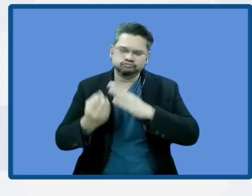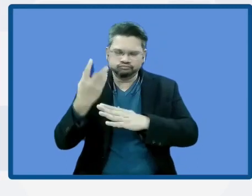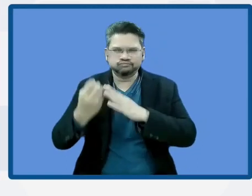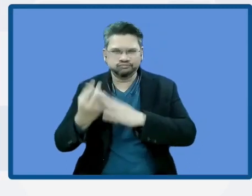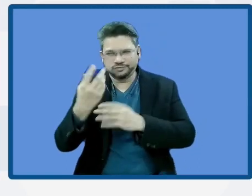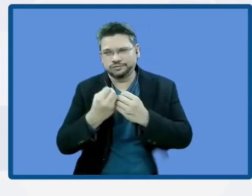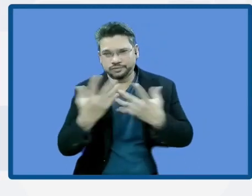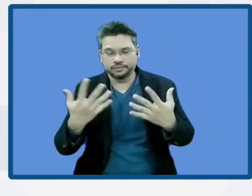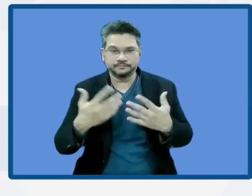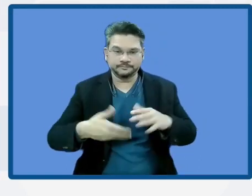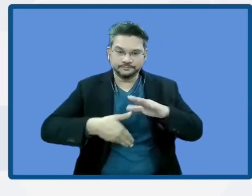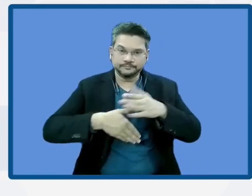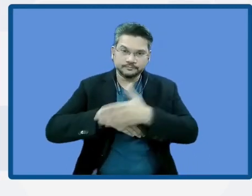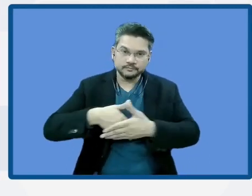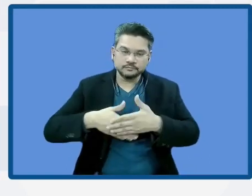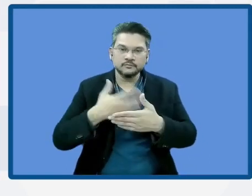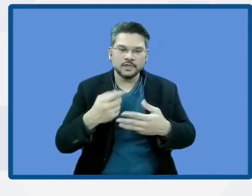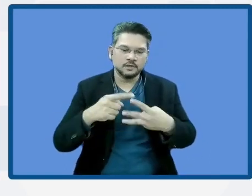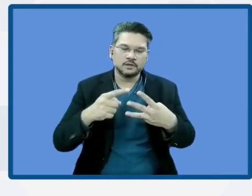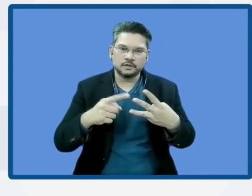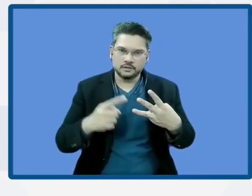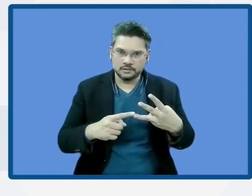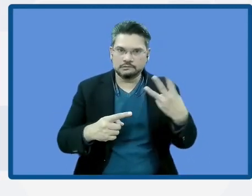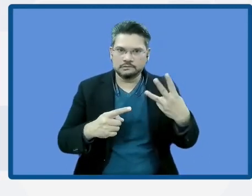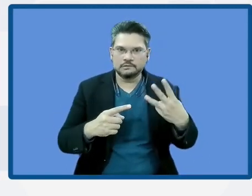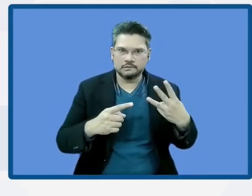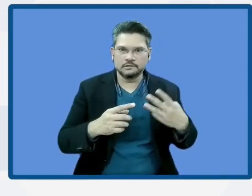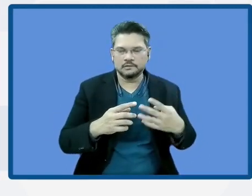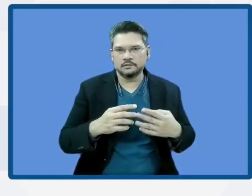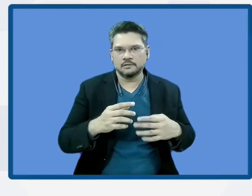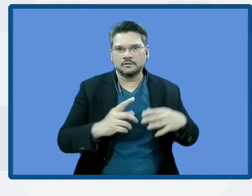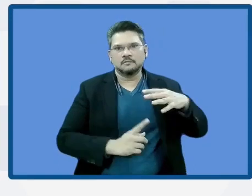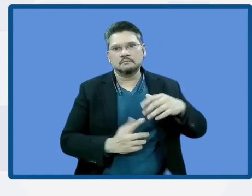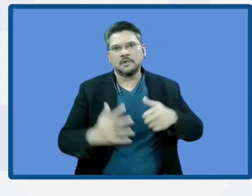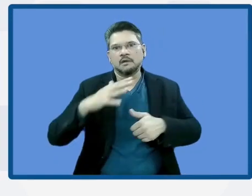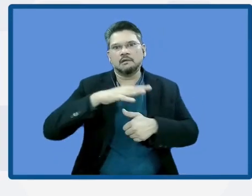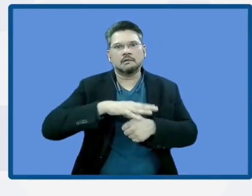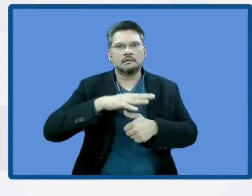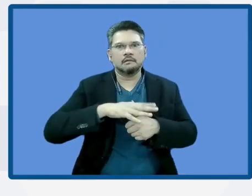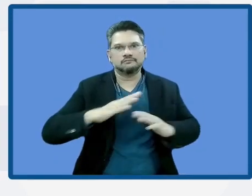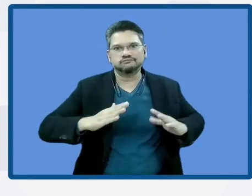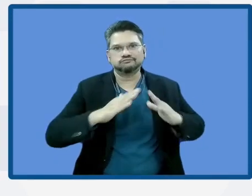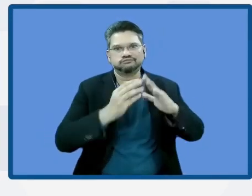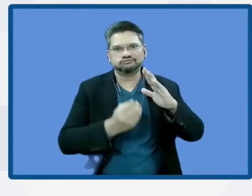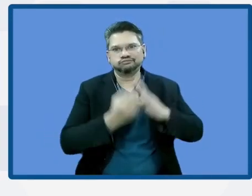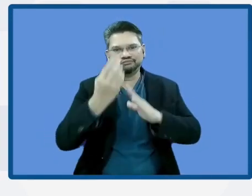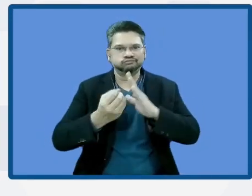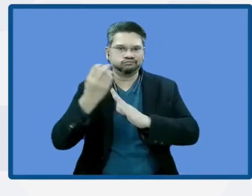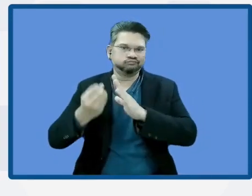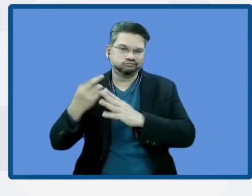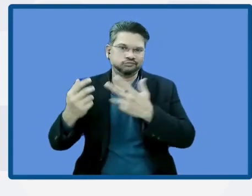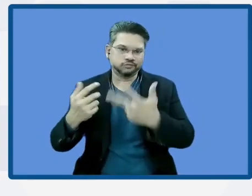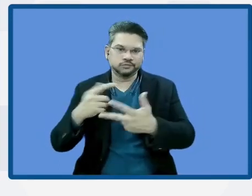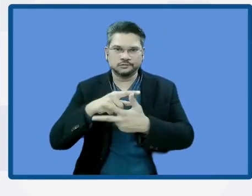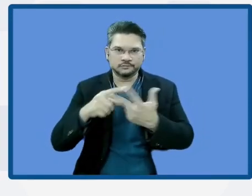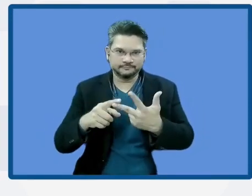volcanoes, Volcán de Fuego, Volcán Pacaya, and Volcán Centellito. This last one is one of the most dangerous ones